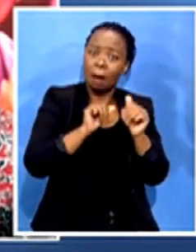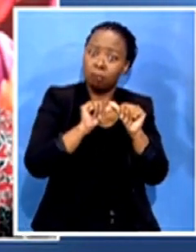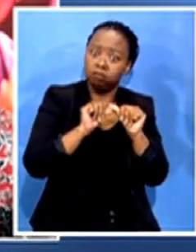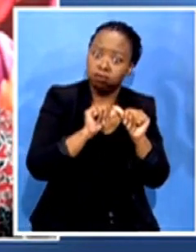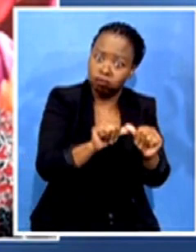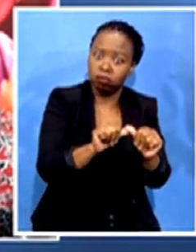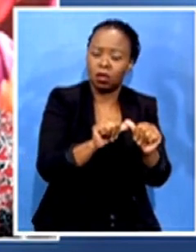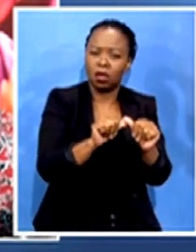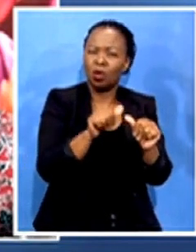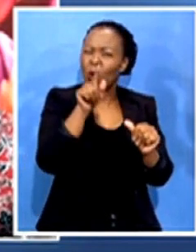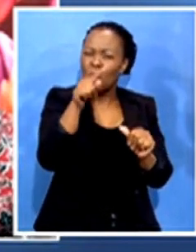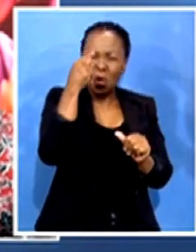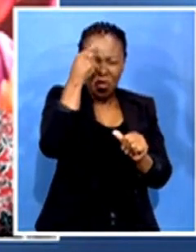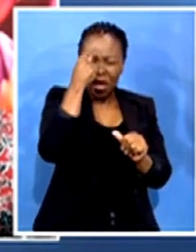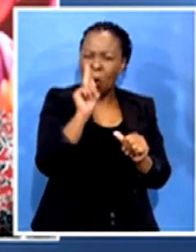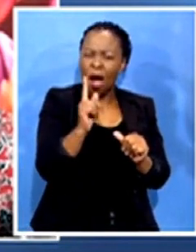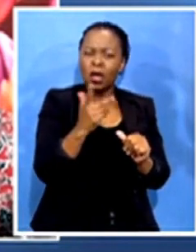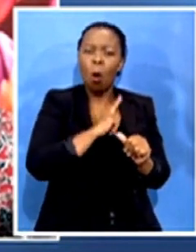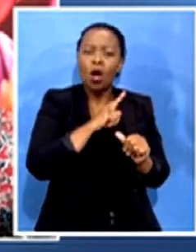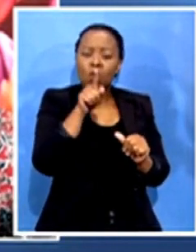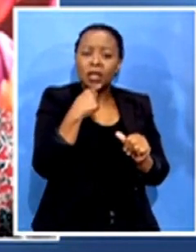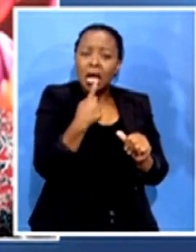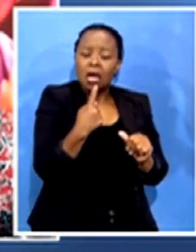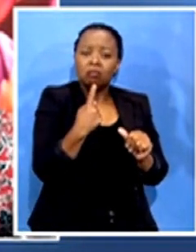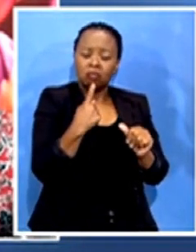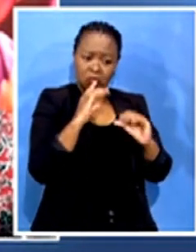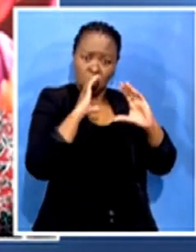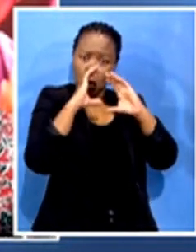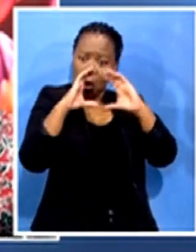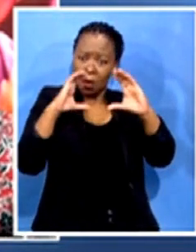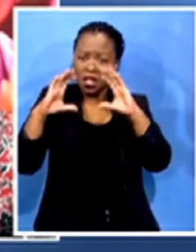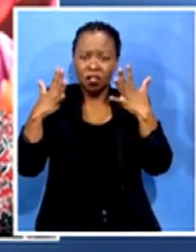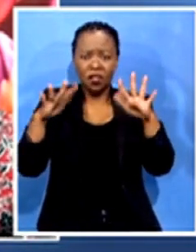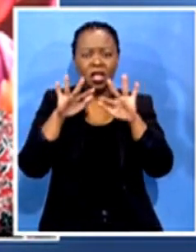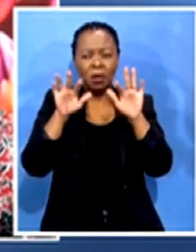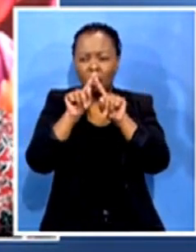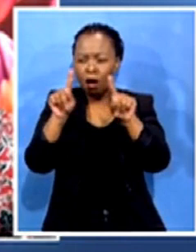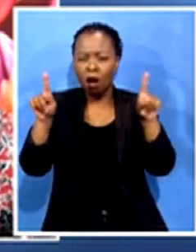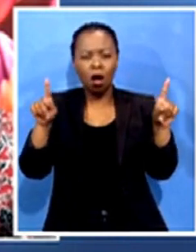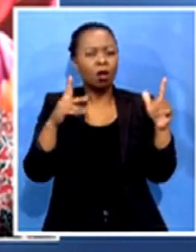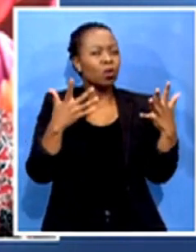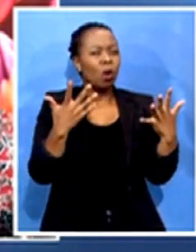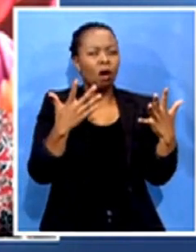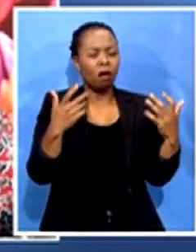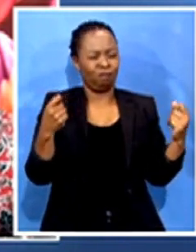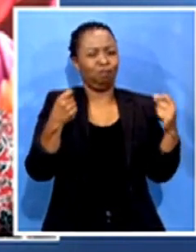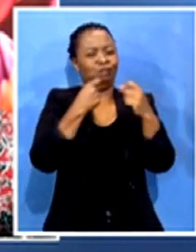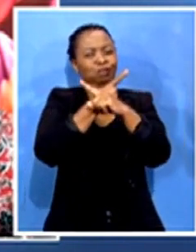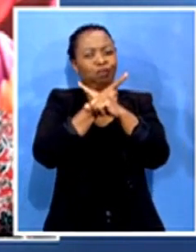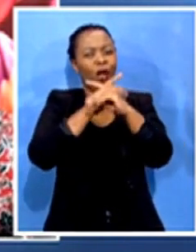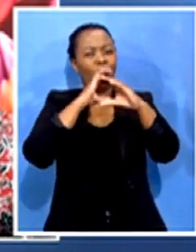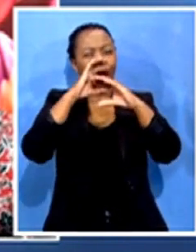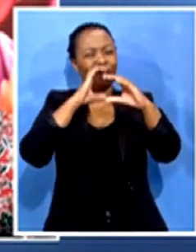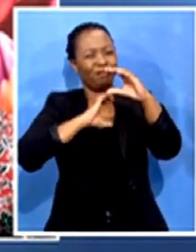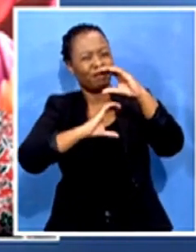communicating with all affected parties, what do you think caused the misunderstanding in terms of who are the